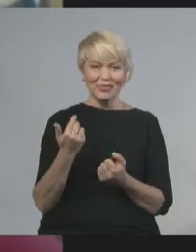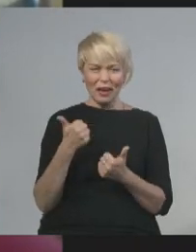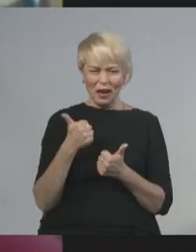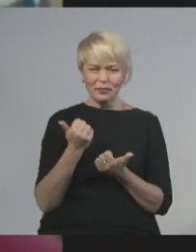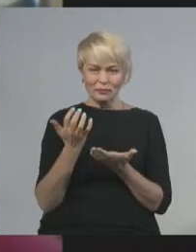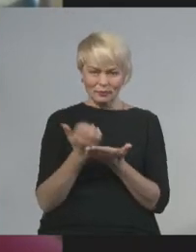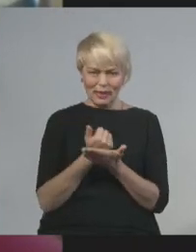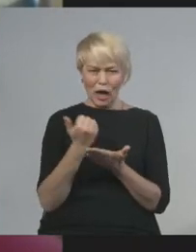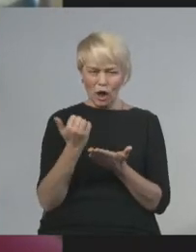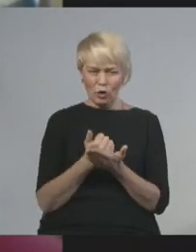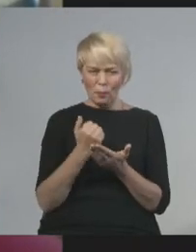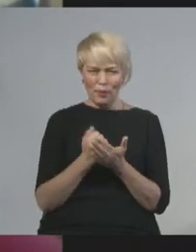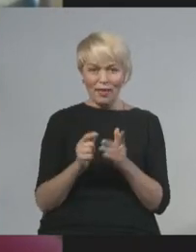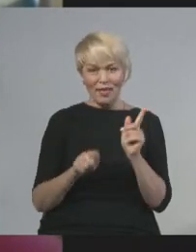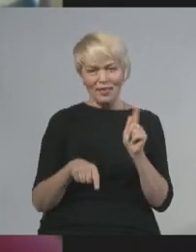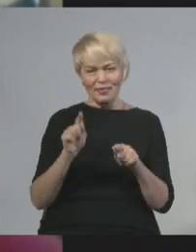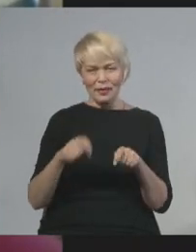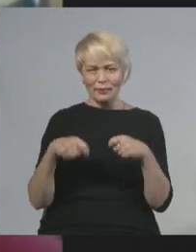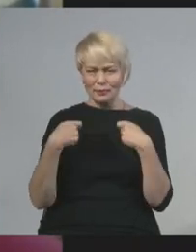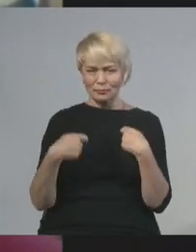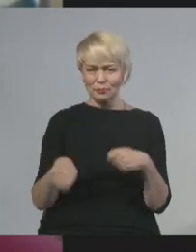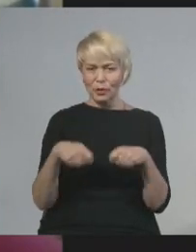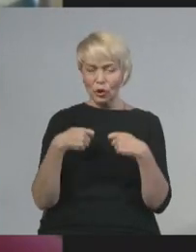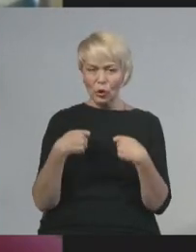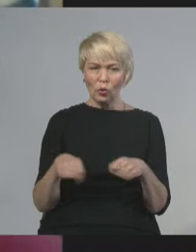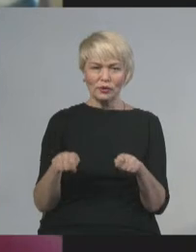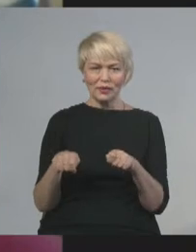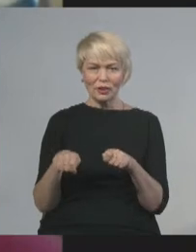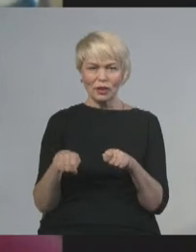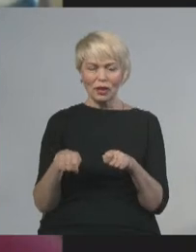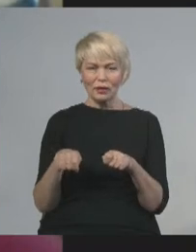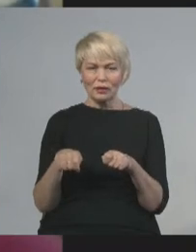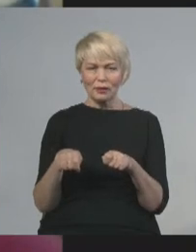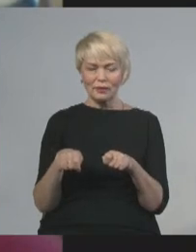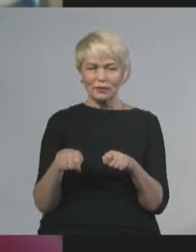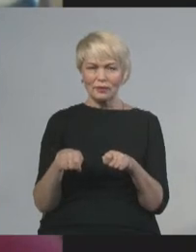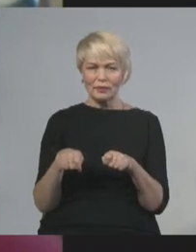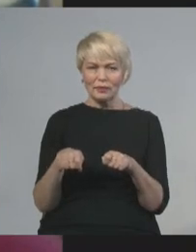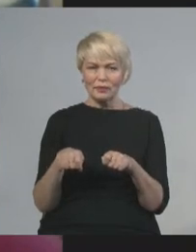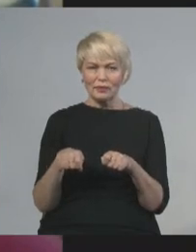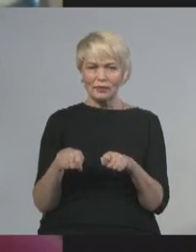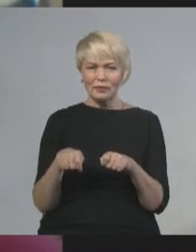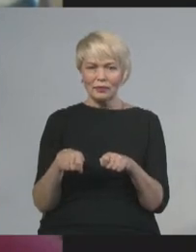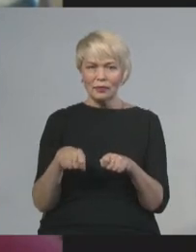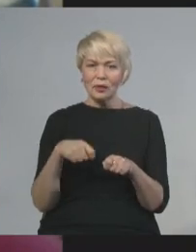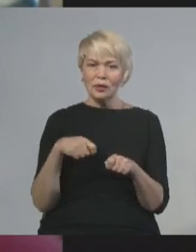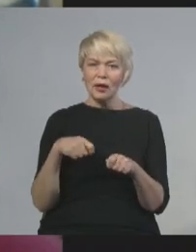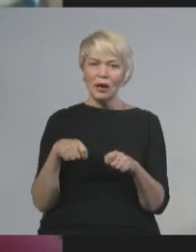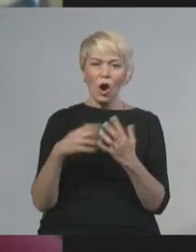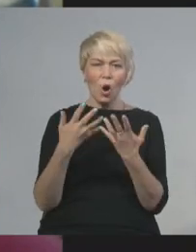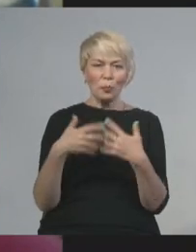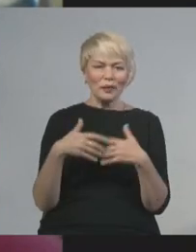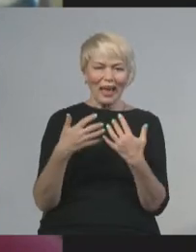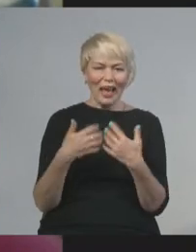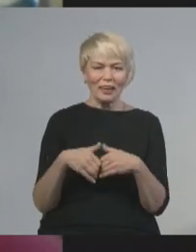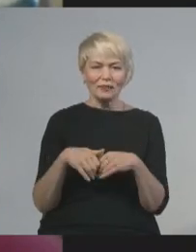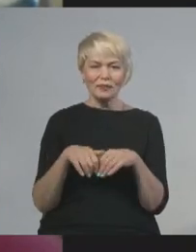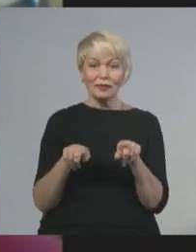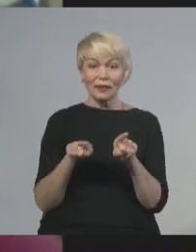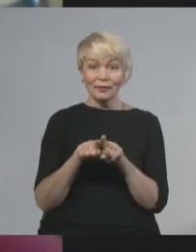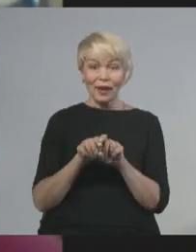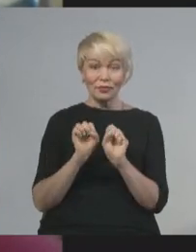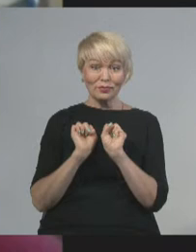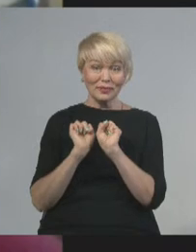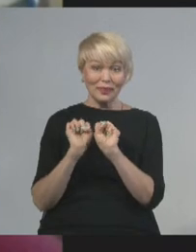sales of of this equipment and this protective gear so at that time of course